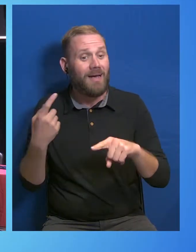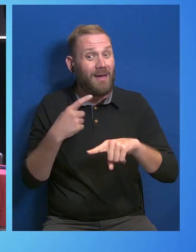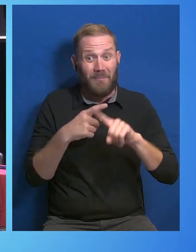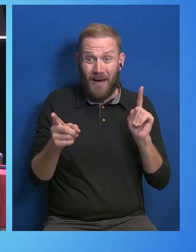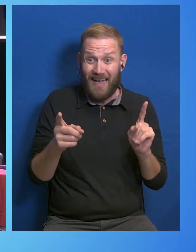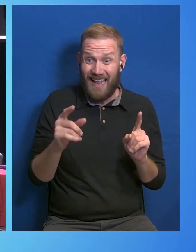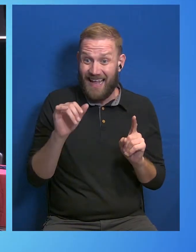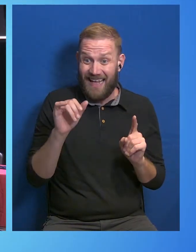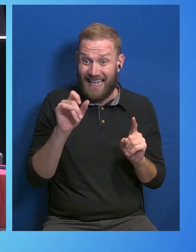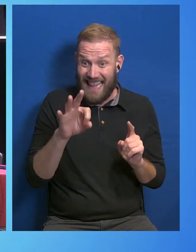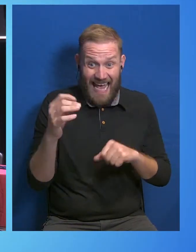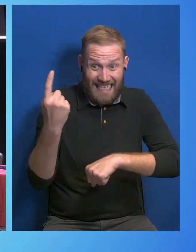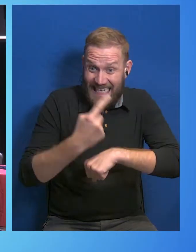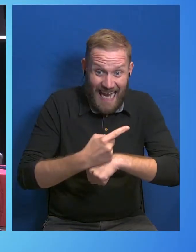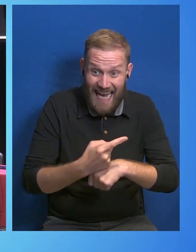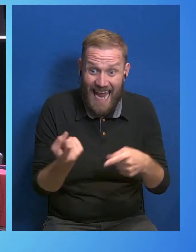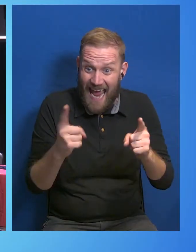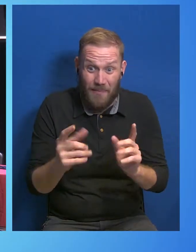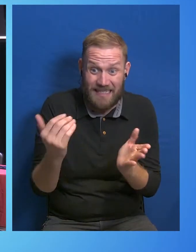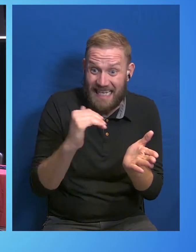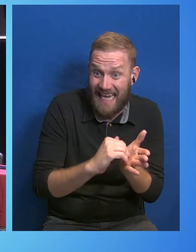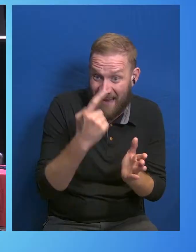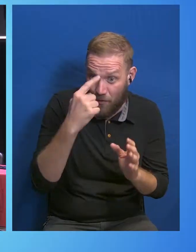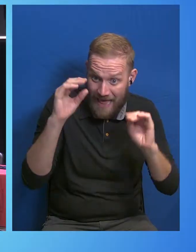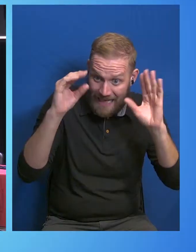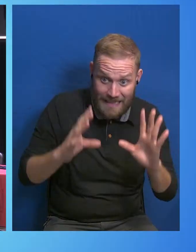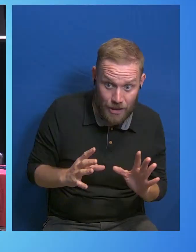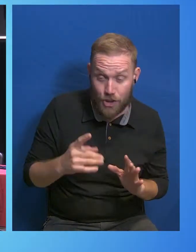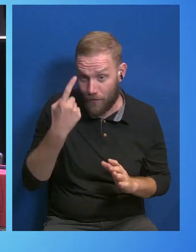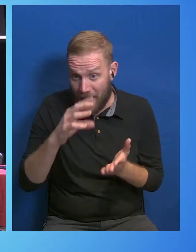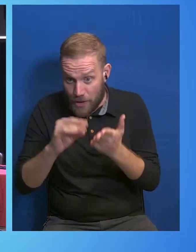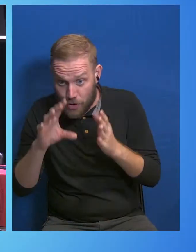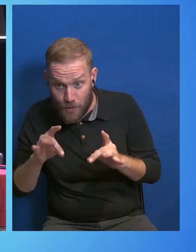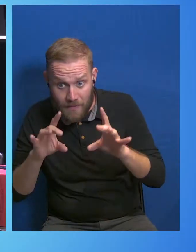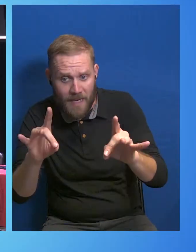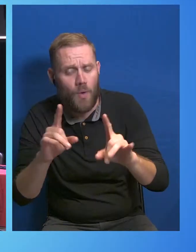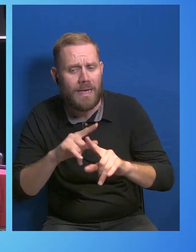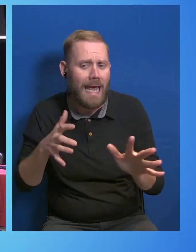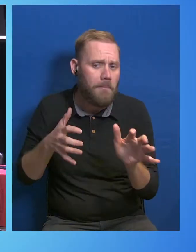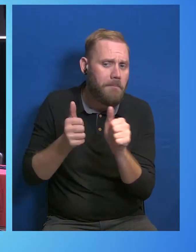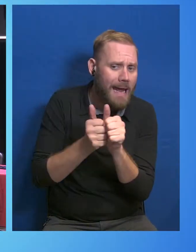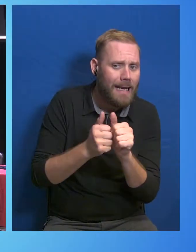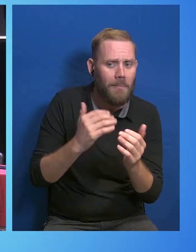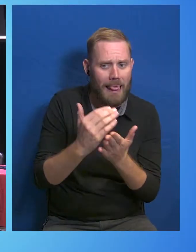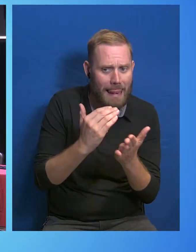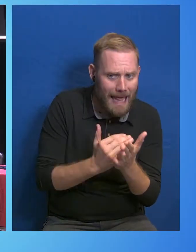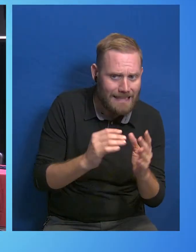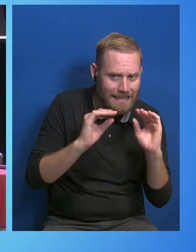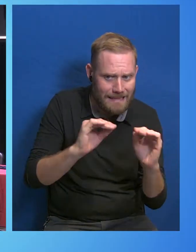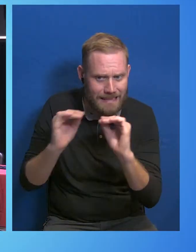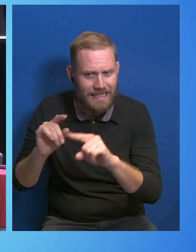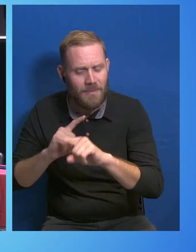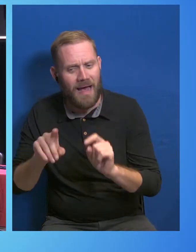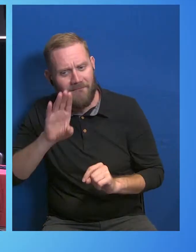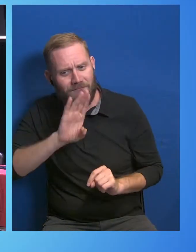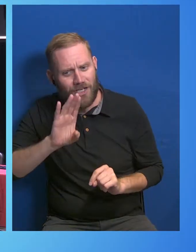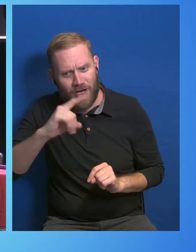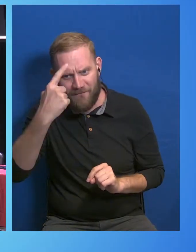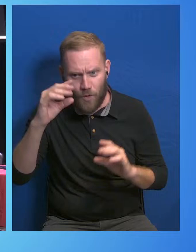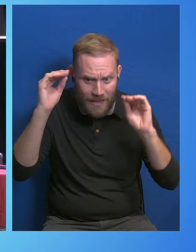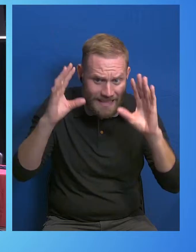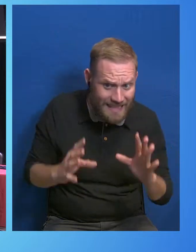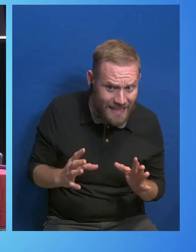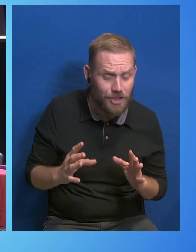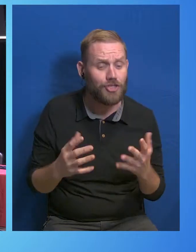again. That day does not come back. And we can talk about making up the lessons, but that's the kind of stuff that's frustrating teachers out there, whether